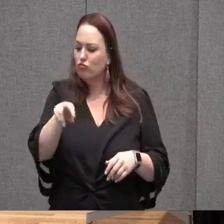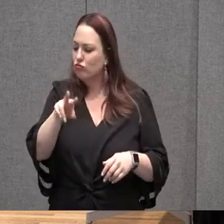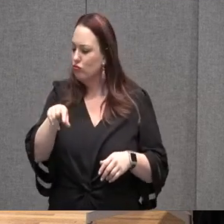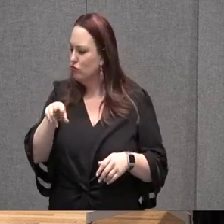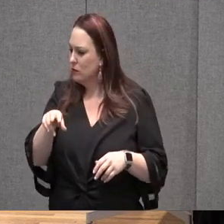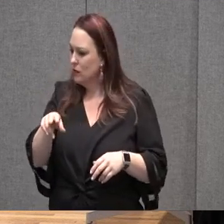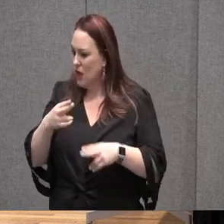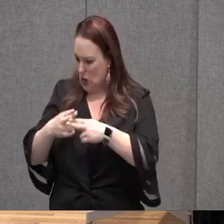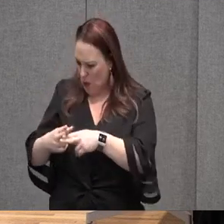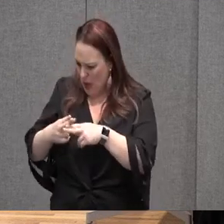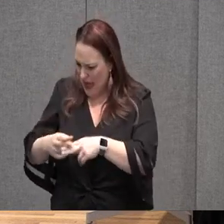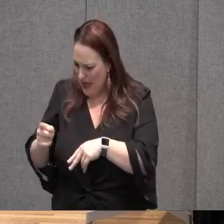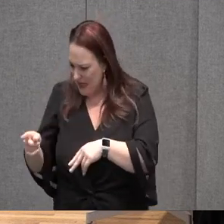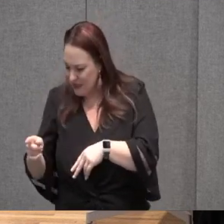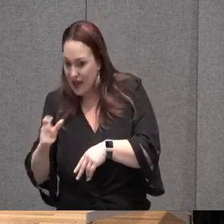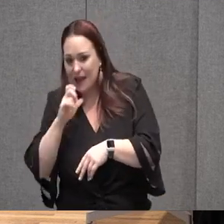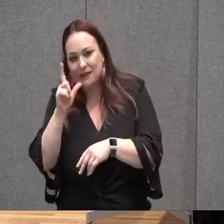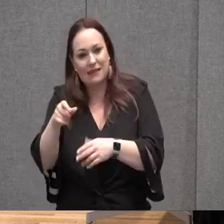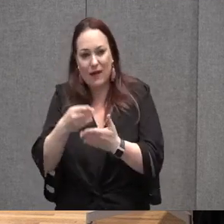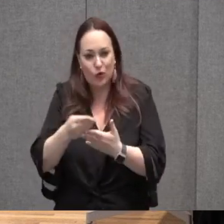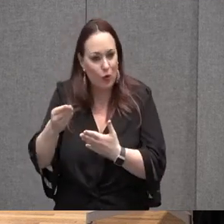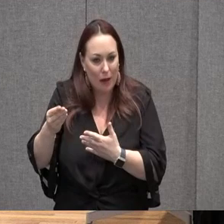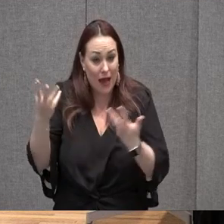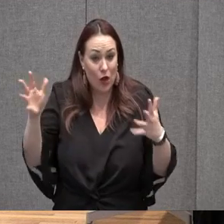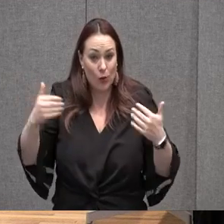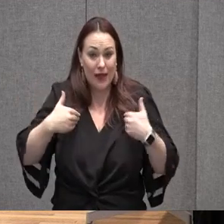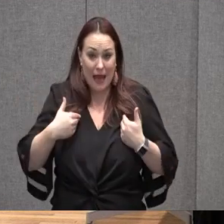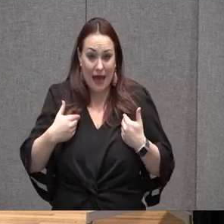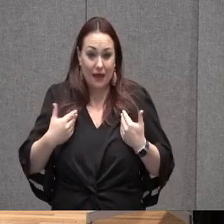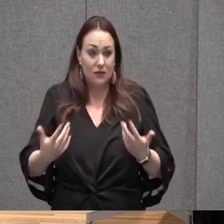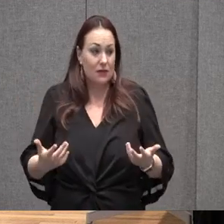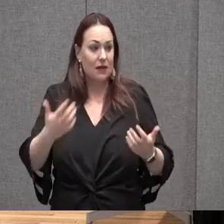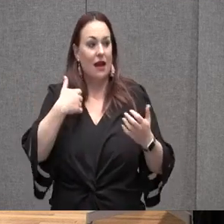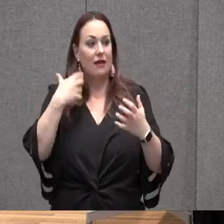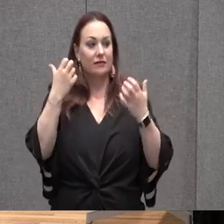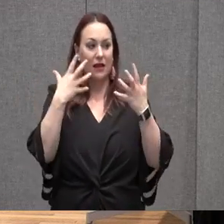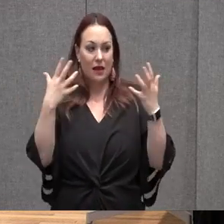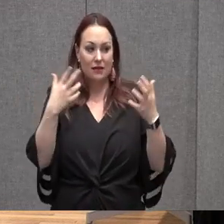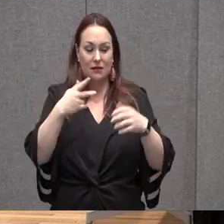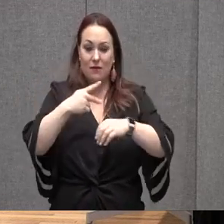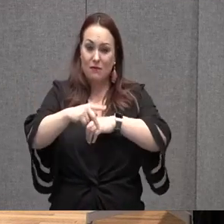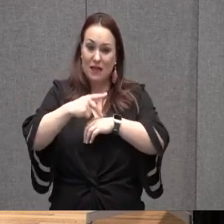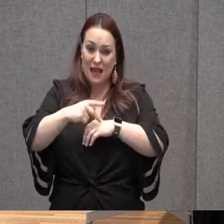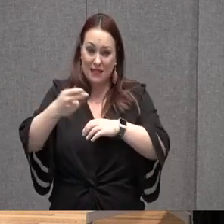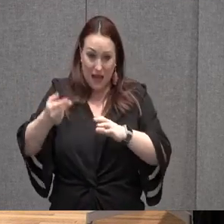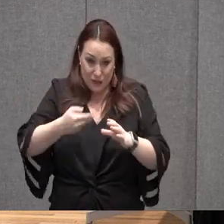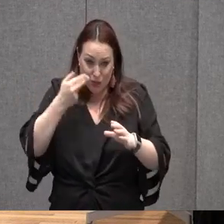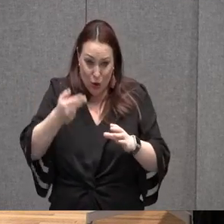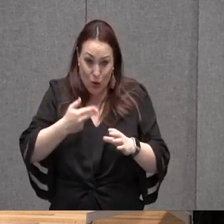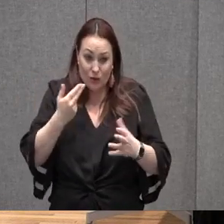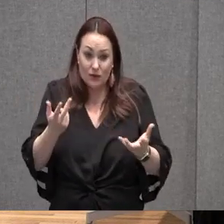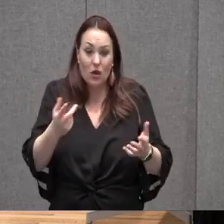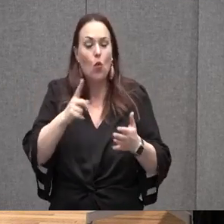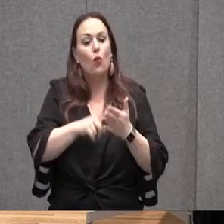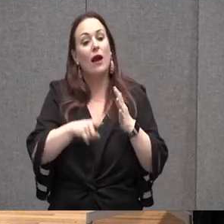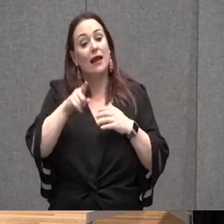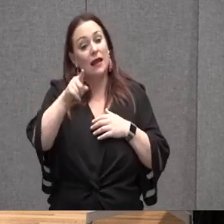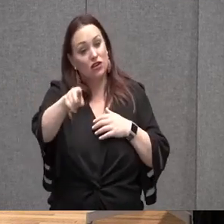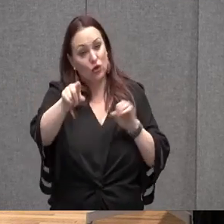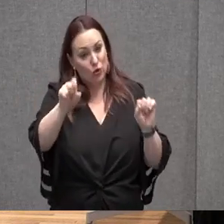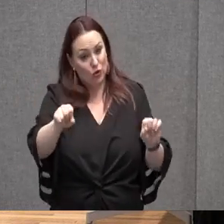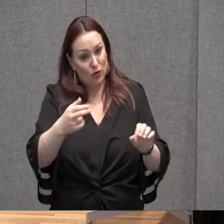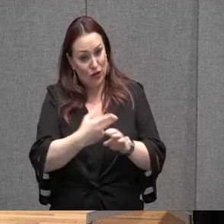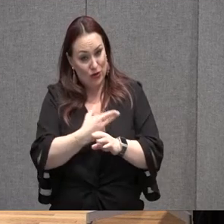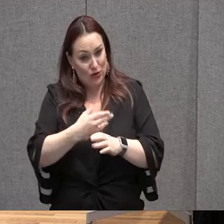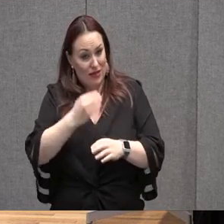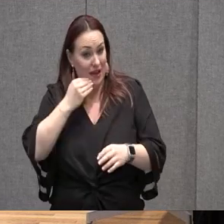look at this weight. I didn't have to go out and buy it. I already had it, and I have tons of plastic spoons. What could you use at